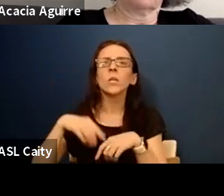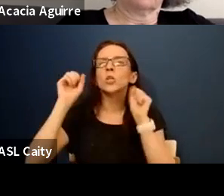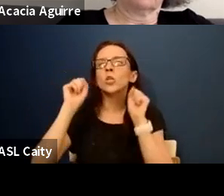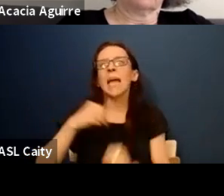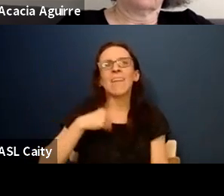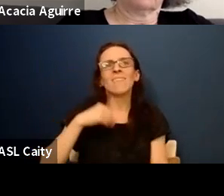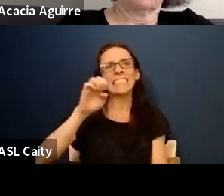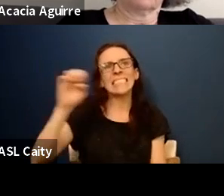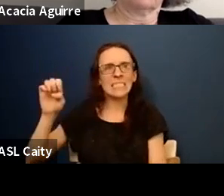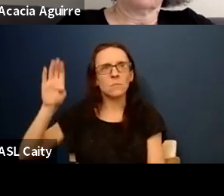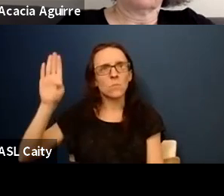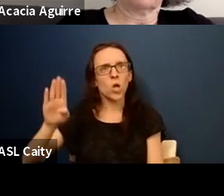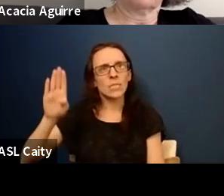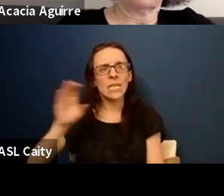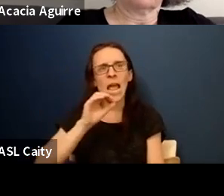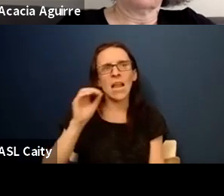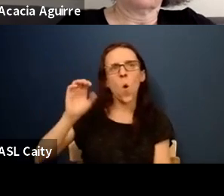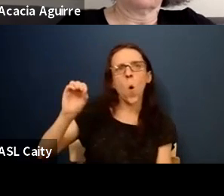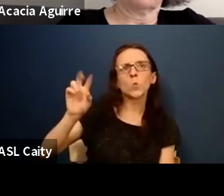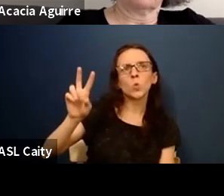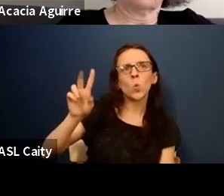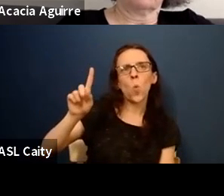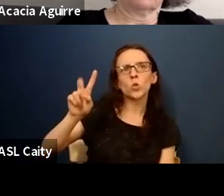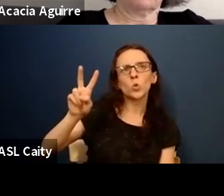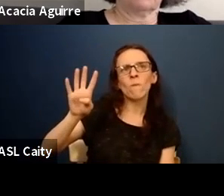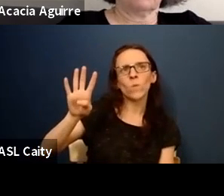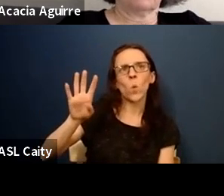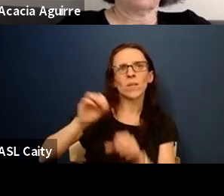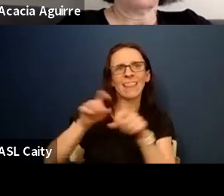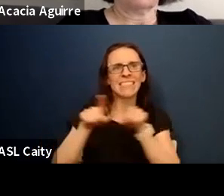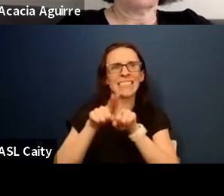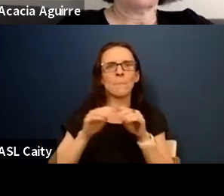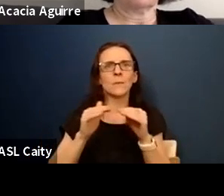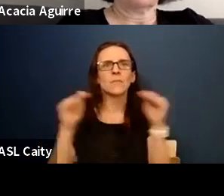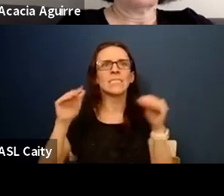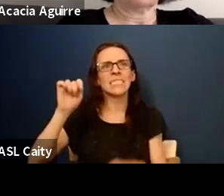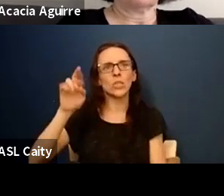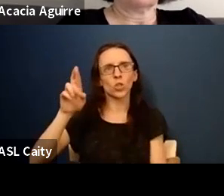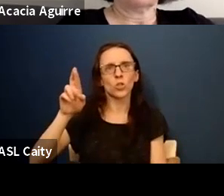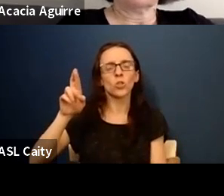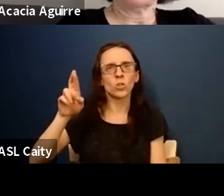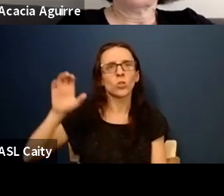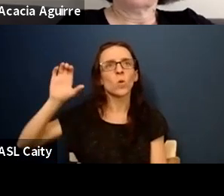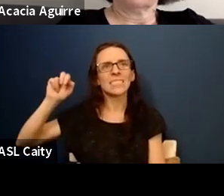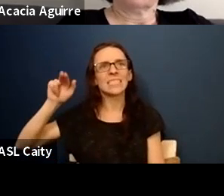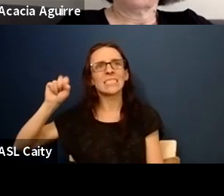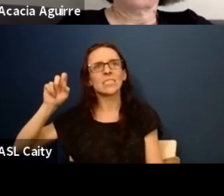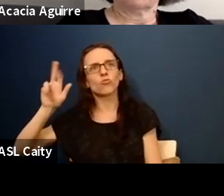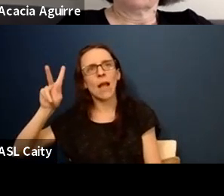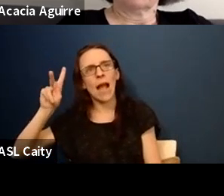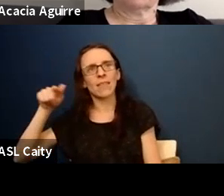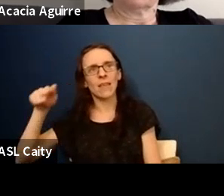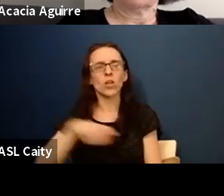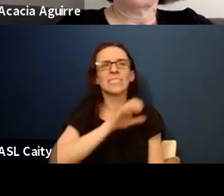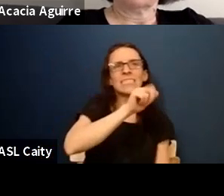and 02124 in the same tier. Whereas if you were just a census tract in East Boston and a census tract in 02124